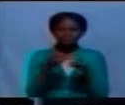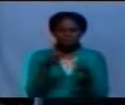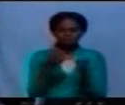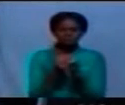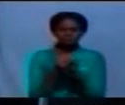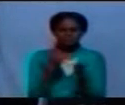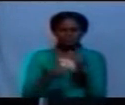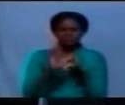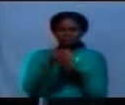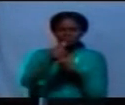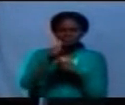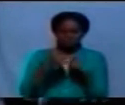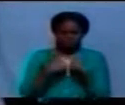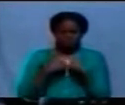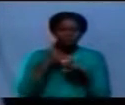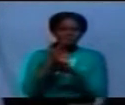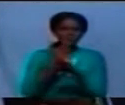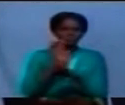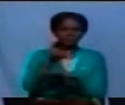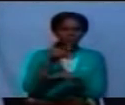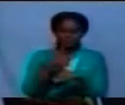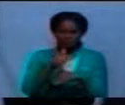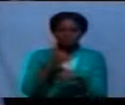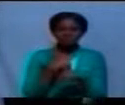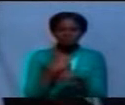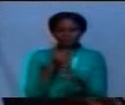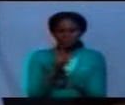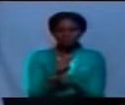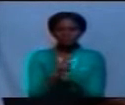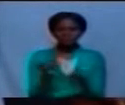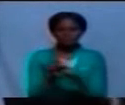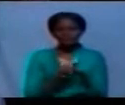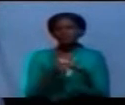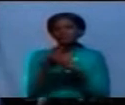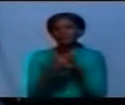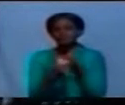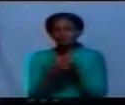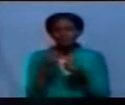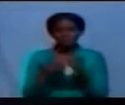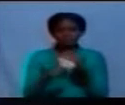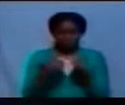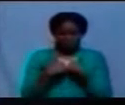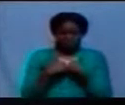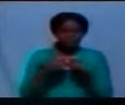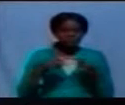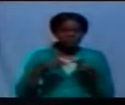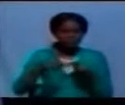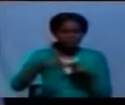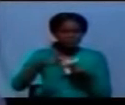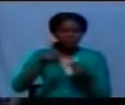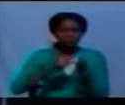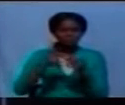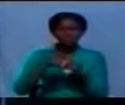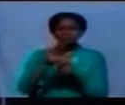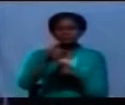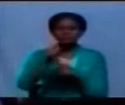have, before you spend, put aside something and start saving. Once you do it consistently for a while, you change